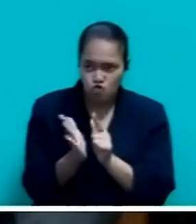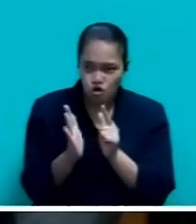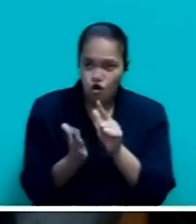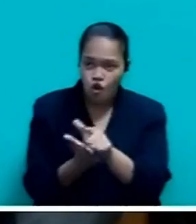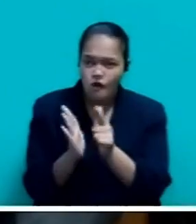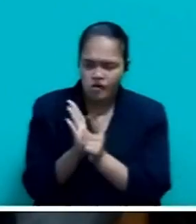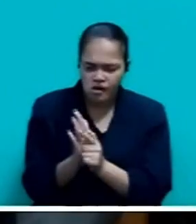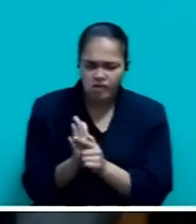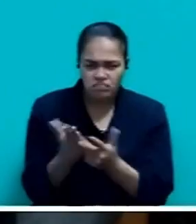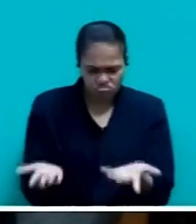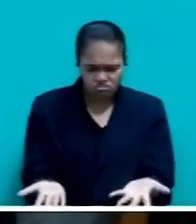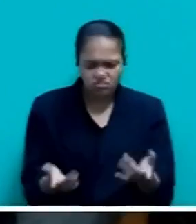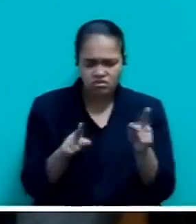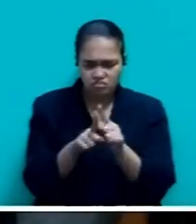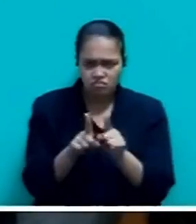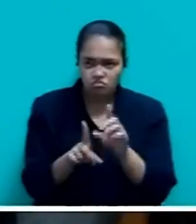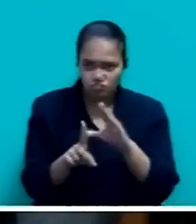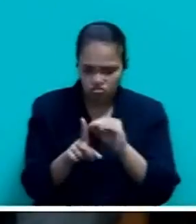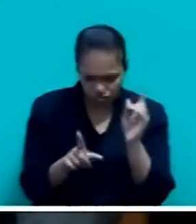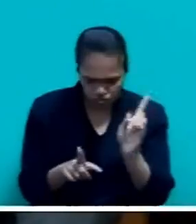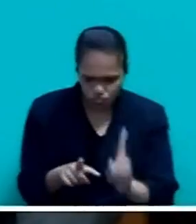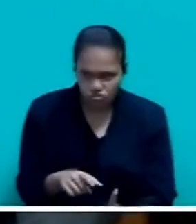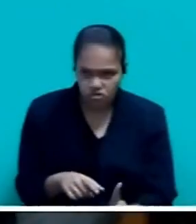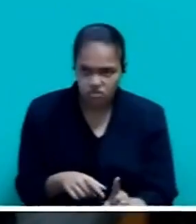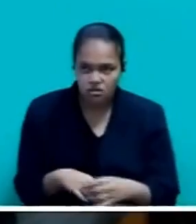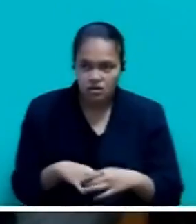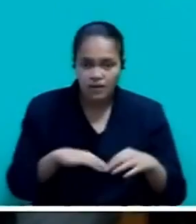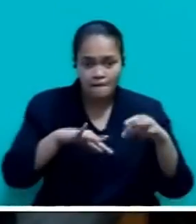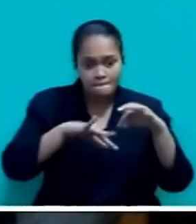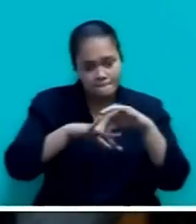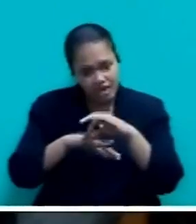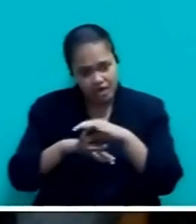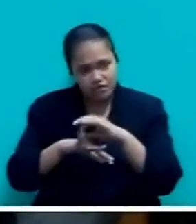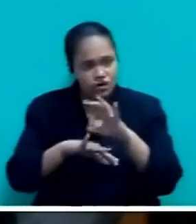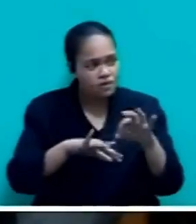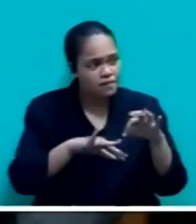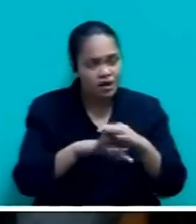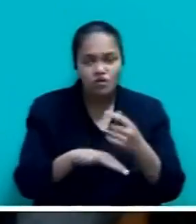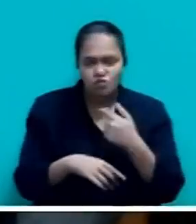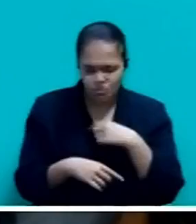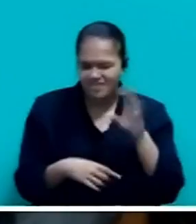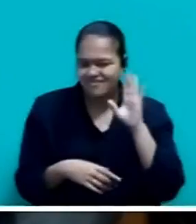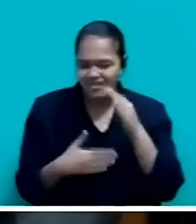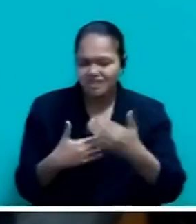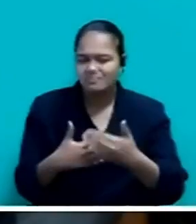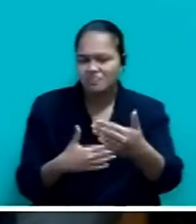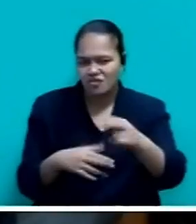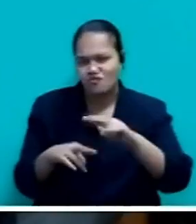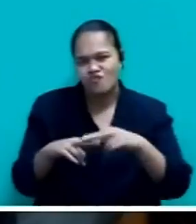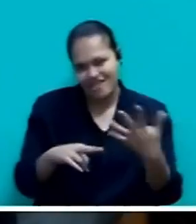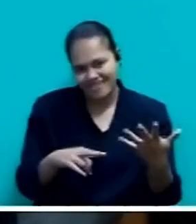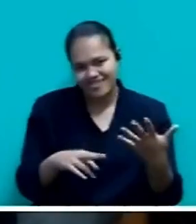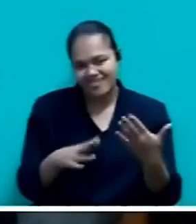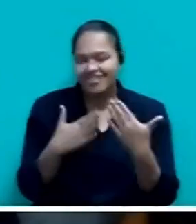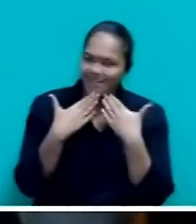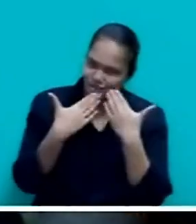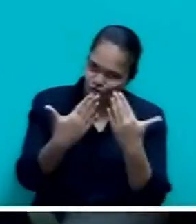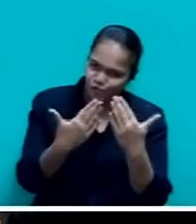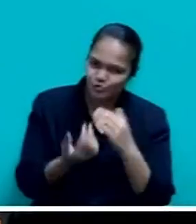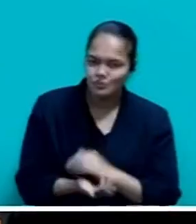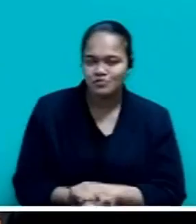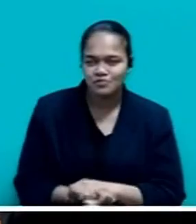bring it today. And the merits and demerits, we'll hear it on Friday. Thank you. Thank